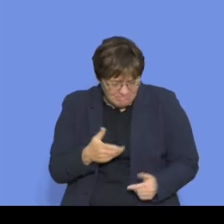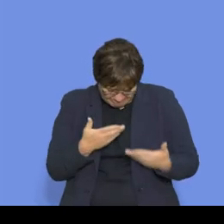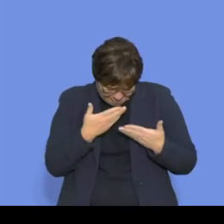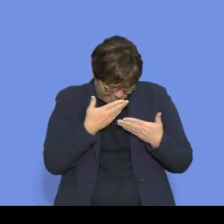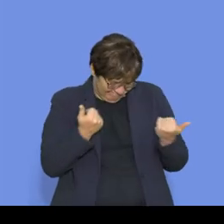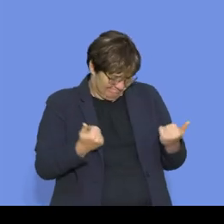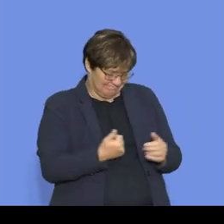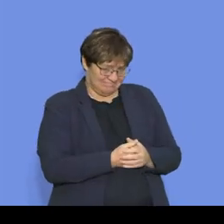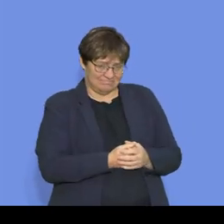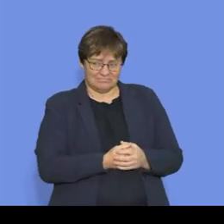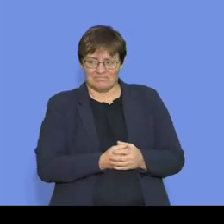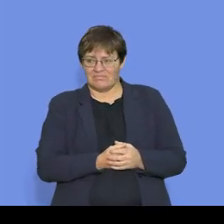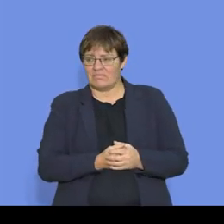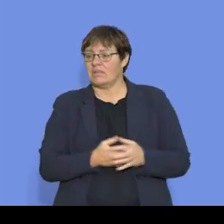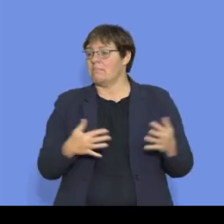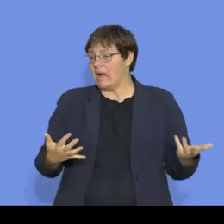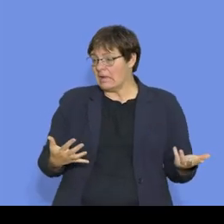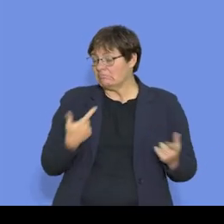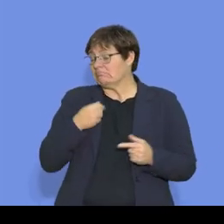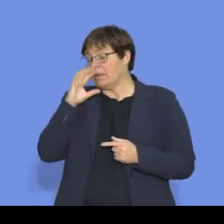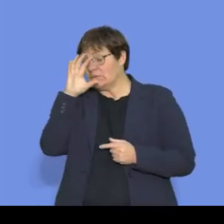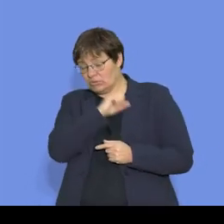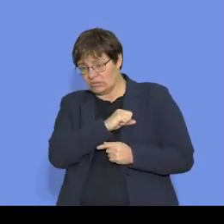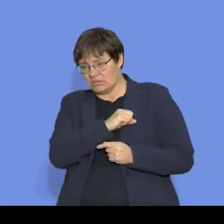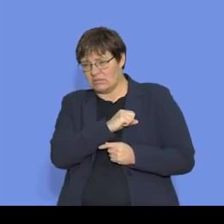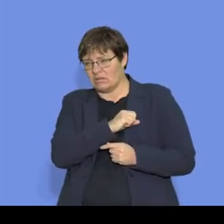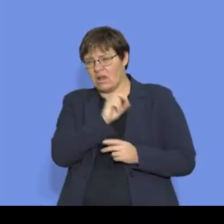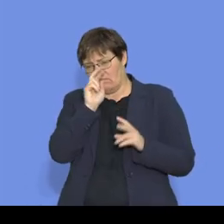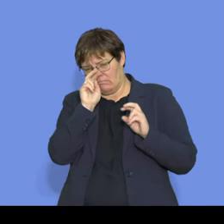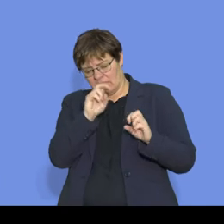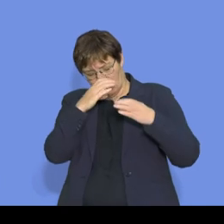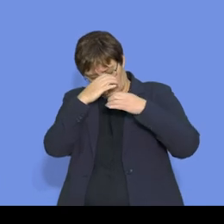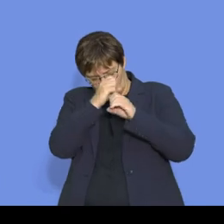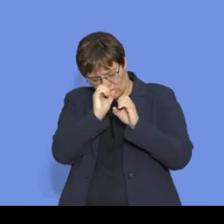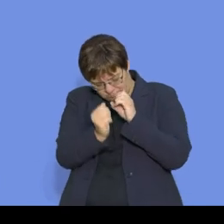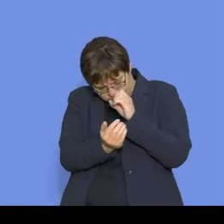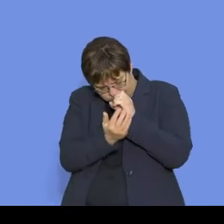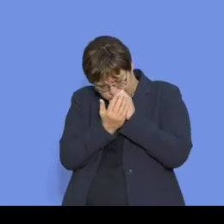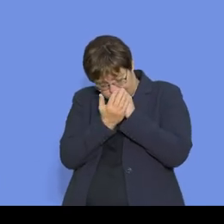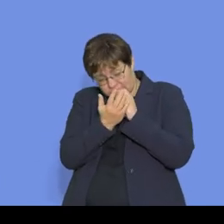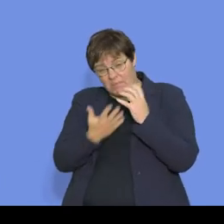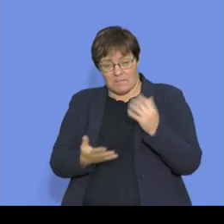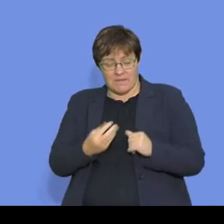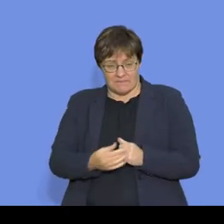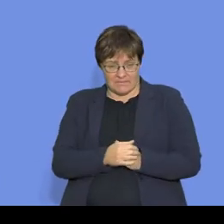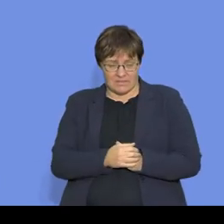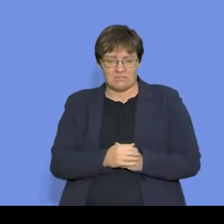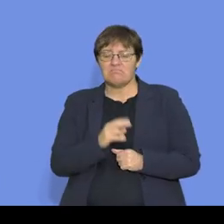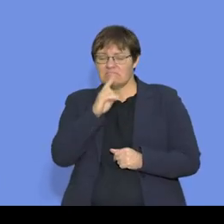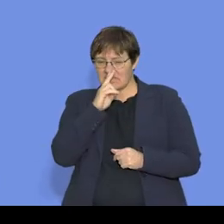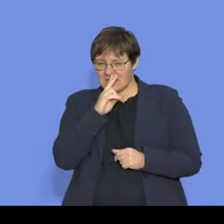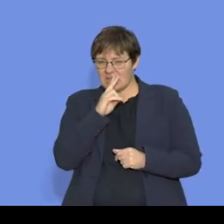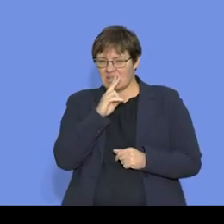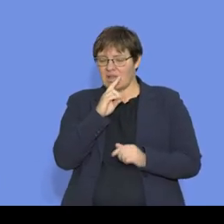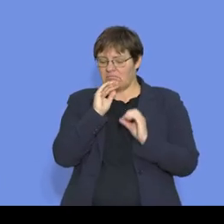of cyanobacteria, but I'm presuming that they have looked at it under a microscope, and they can see some